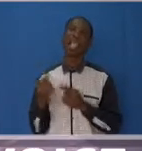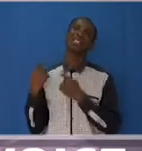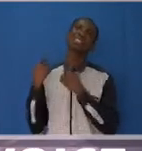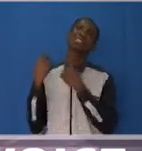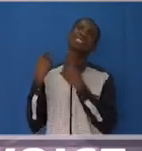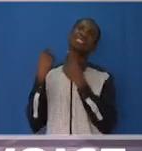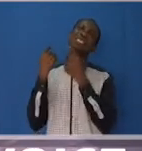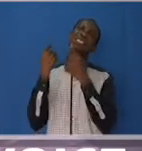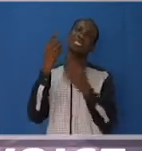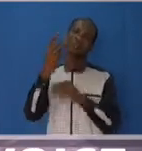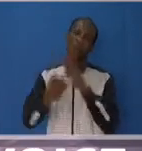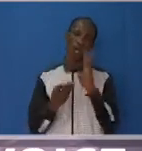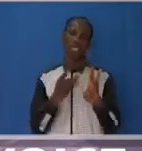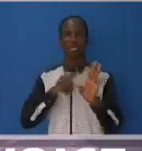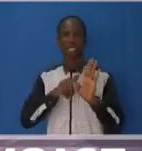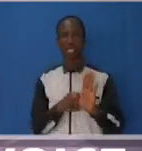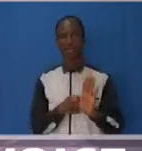de ba nyina